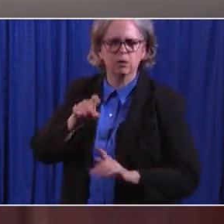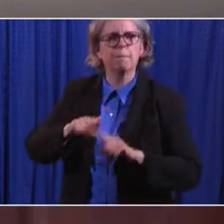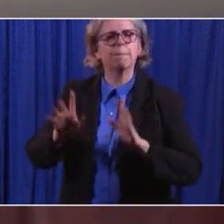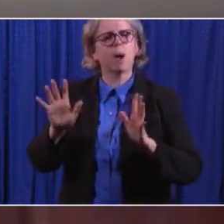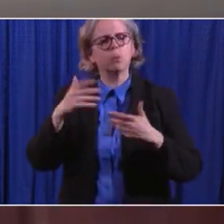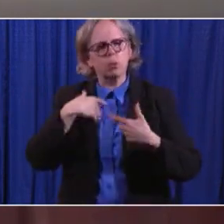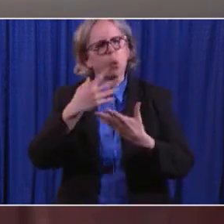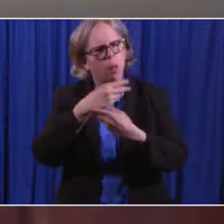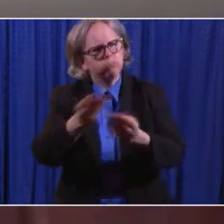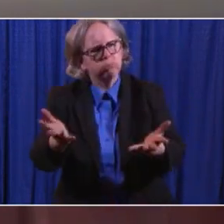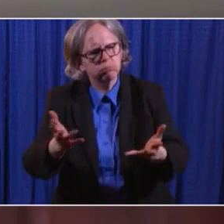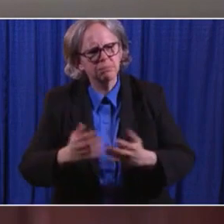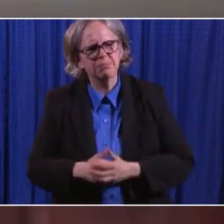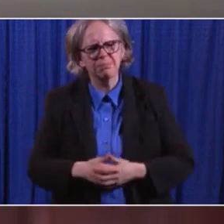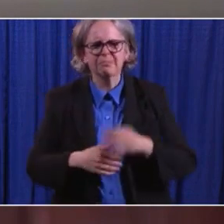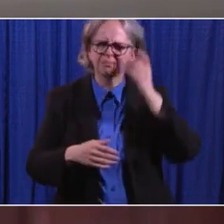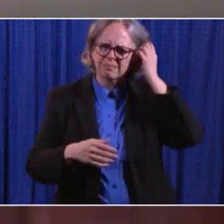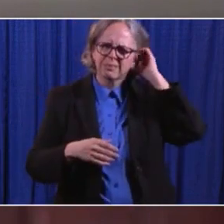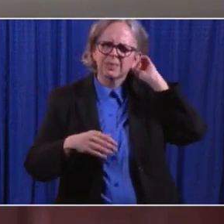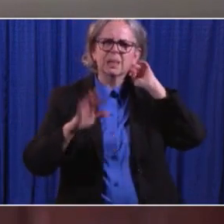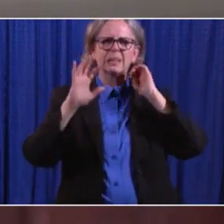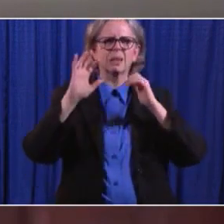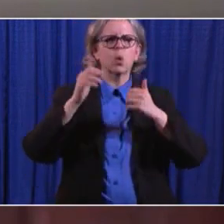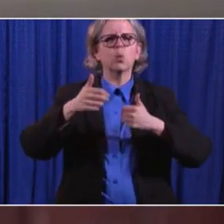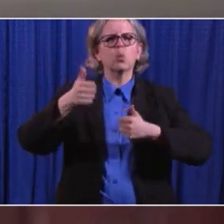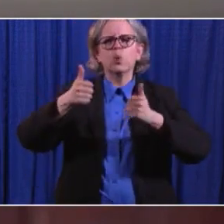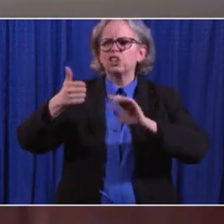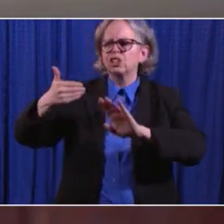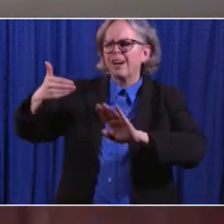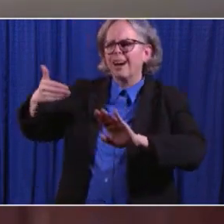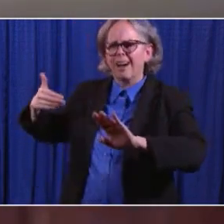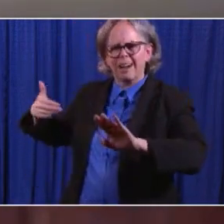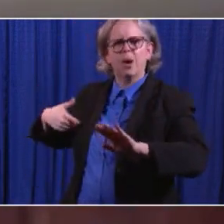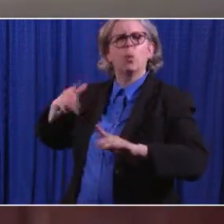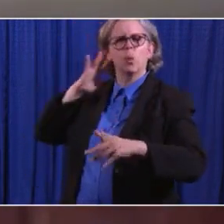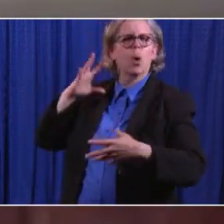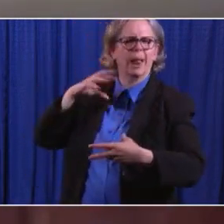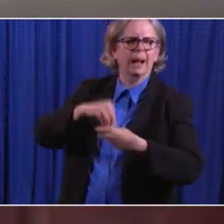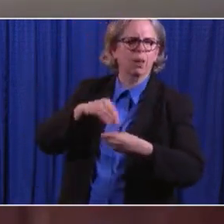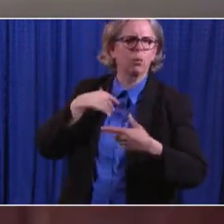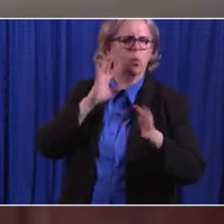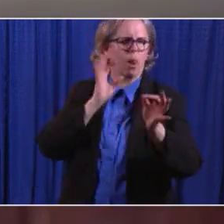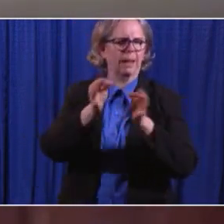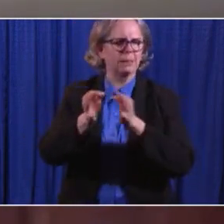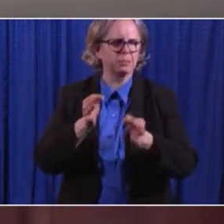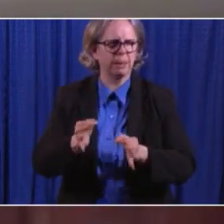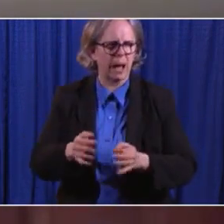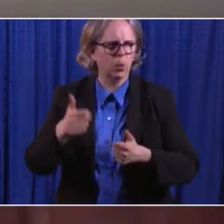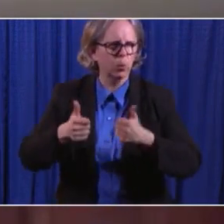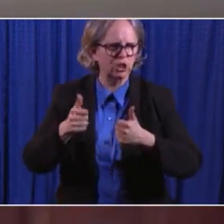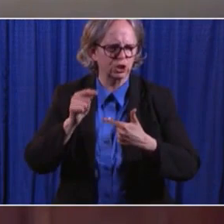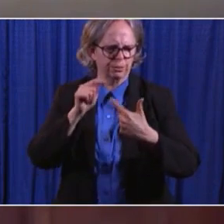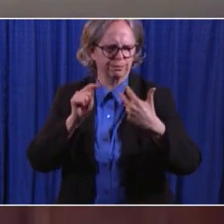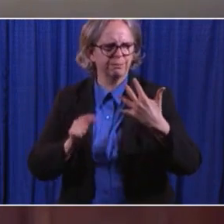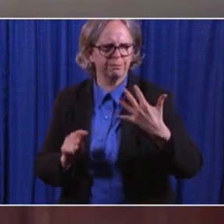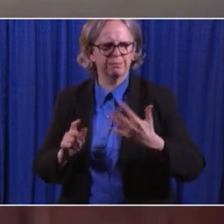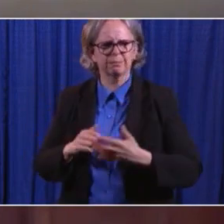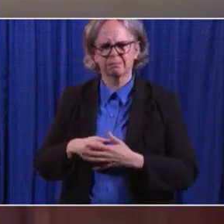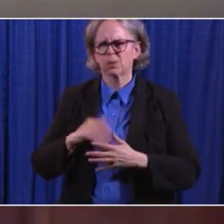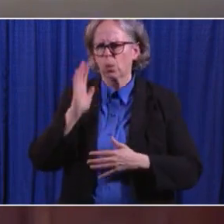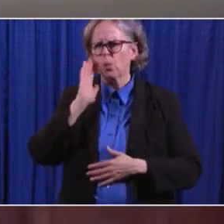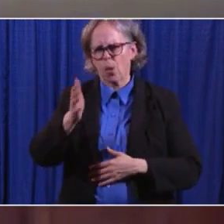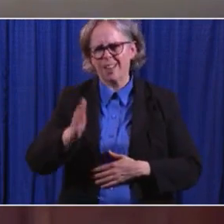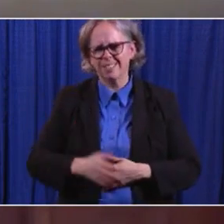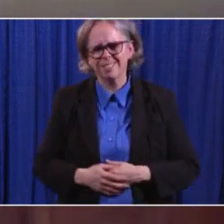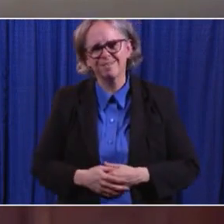encompassed in there and then would be duplicative. So therefore we'll rescind them because they're duplicative. And then the new order, which focuses really on those 4 or 5 things